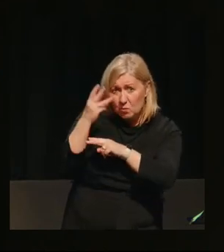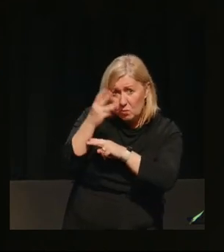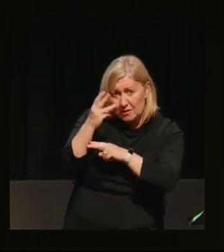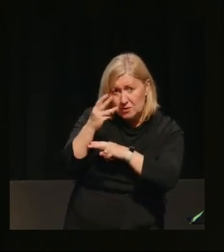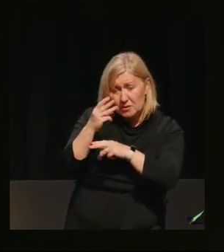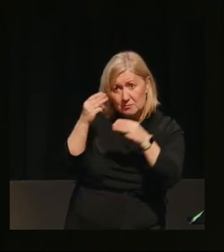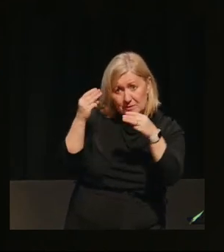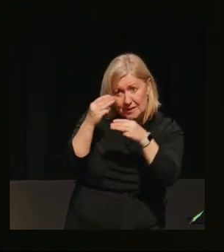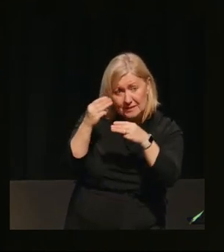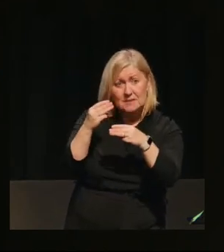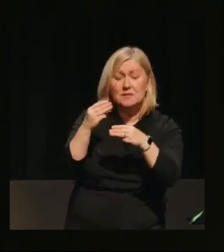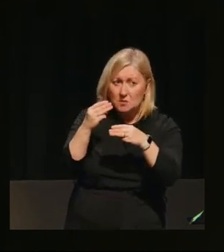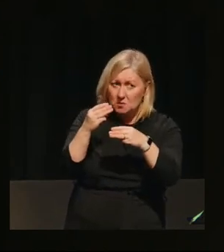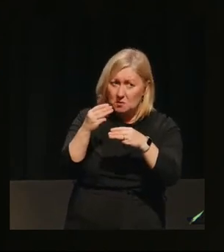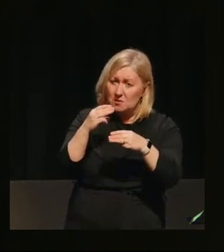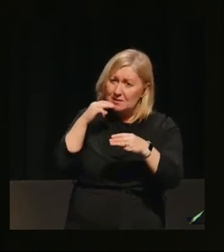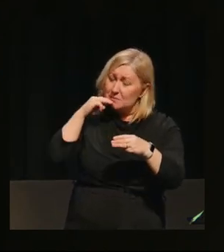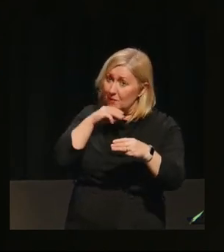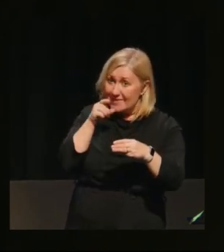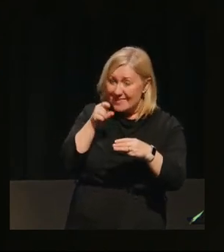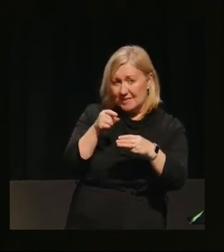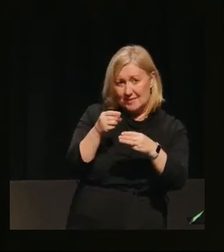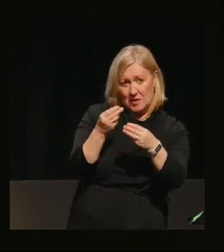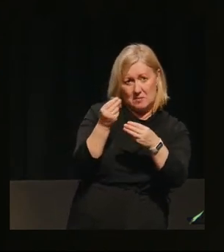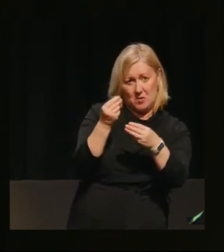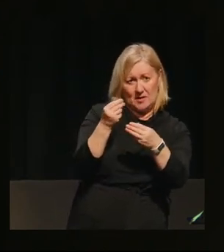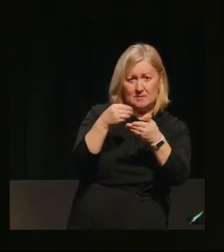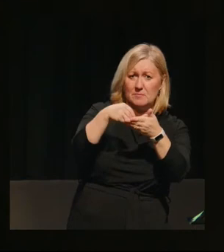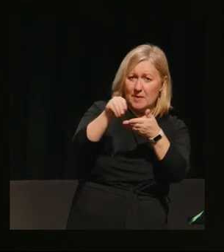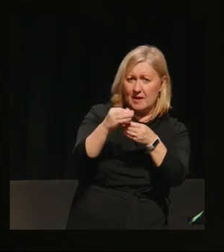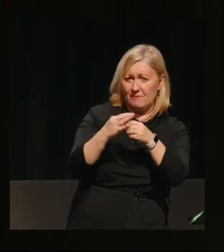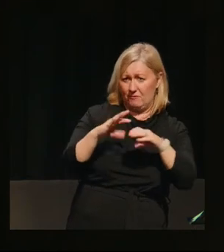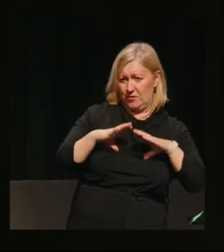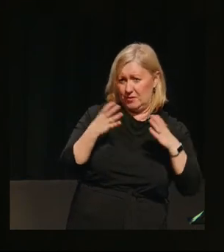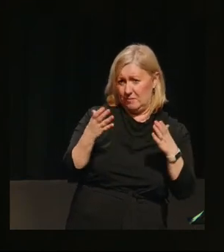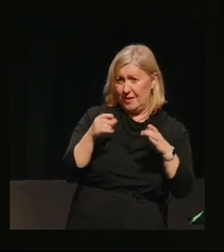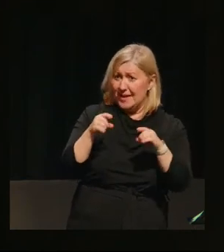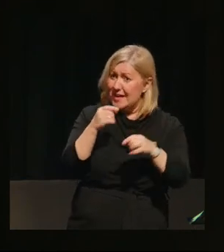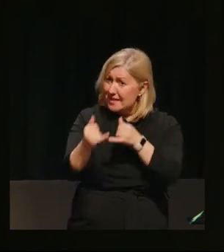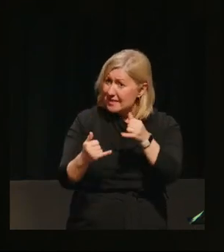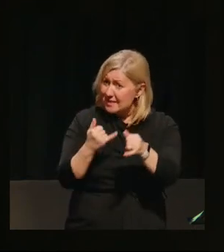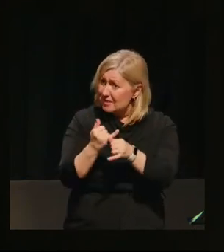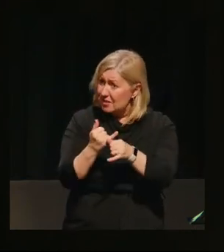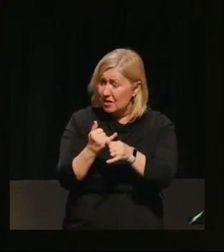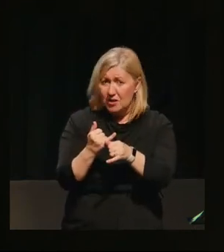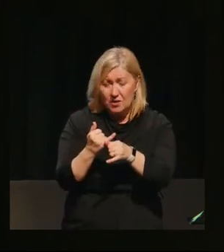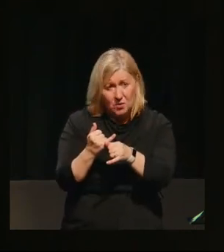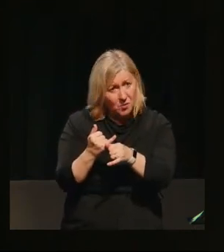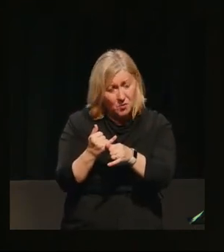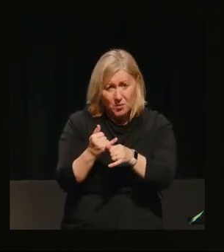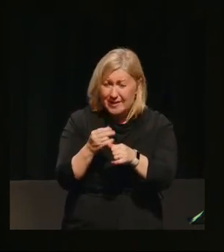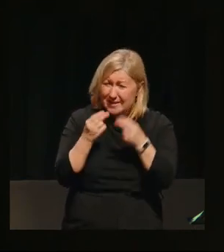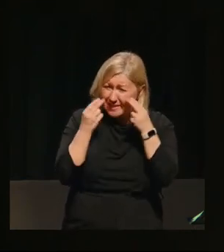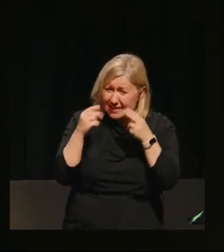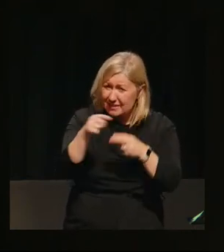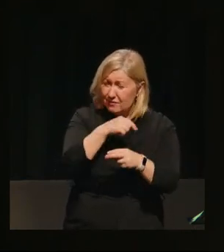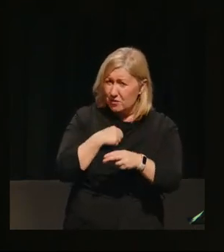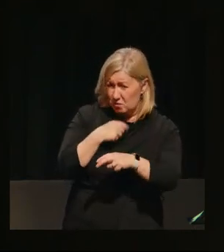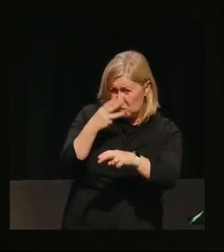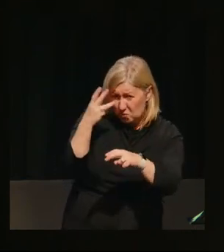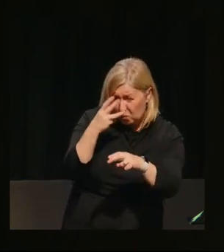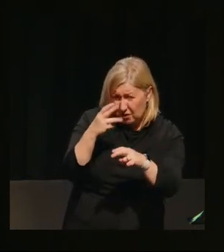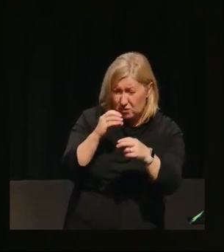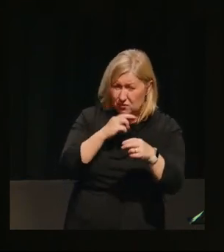This year, the need to remember the horrors of the Holocaust seemed particularly significant. The need to be ever vigilant, to